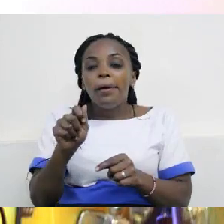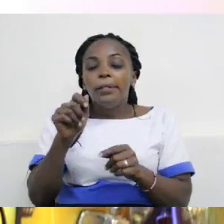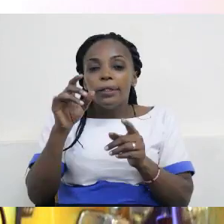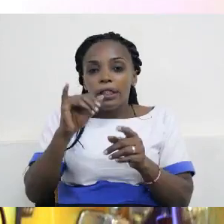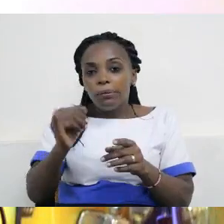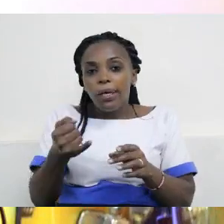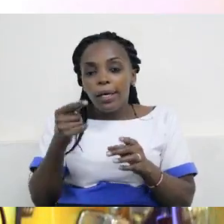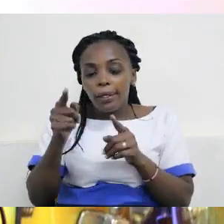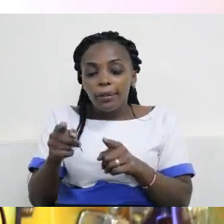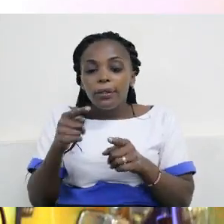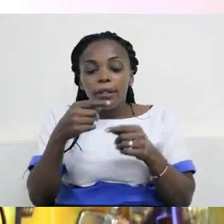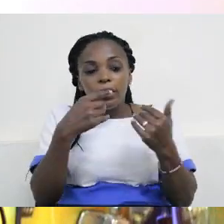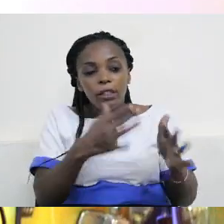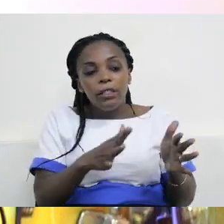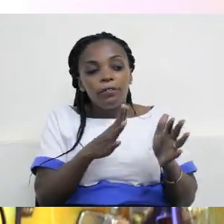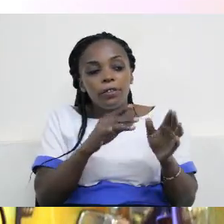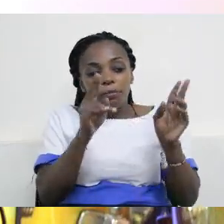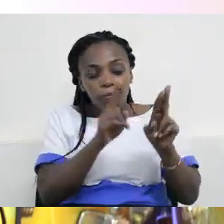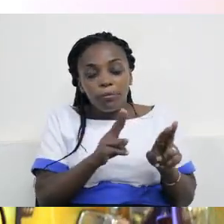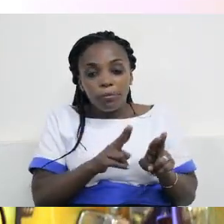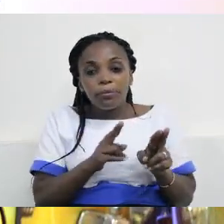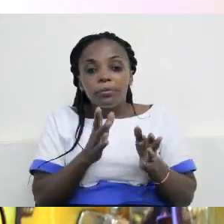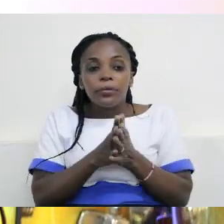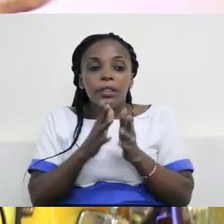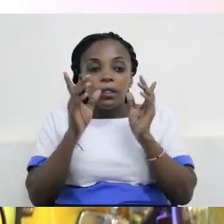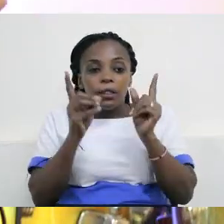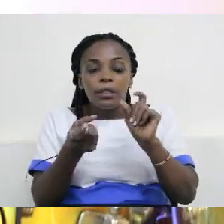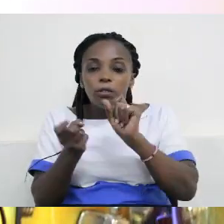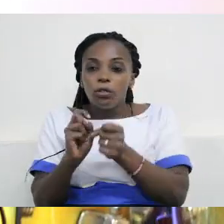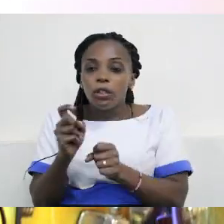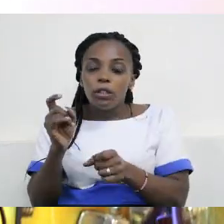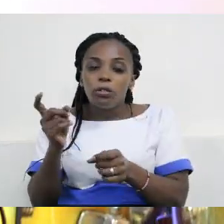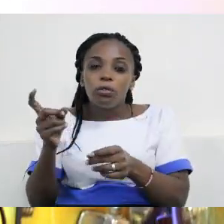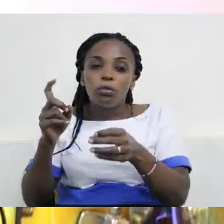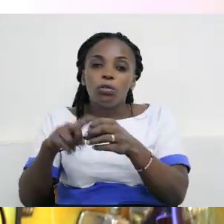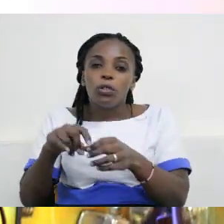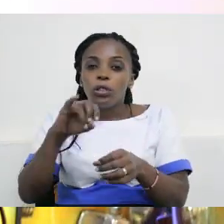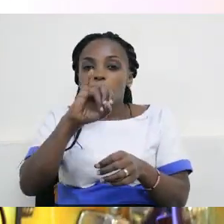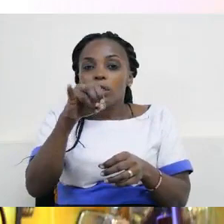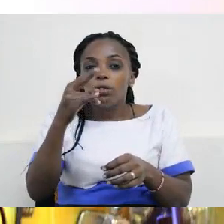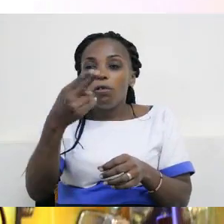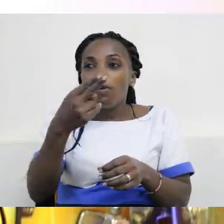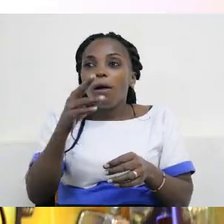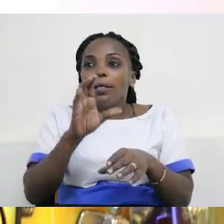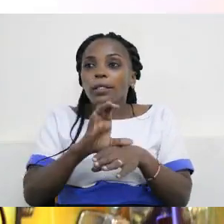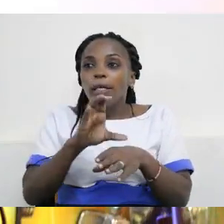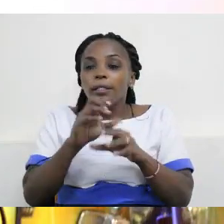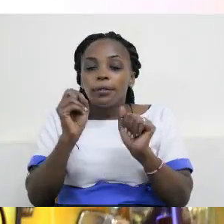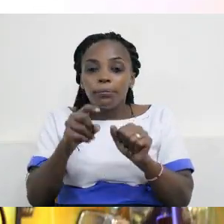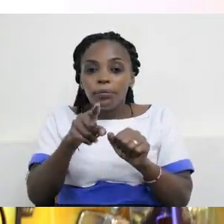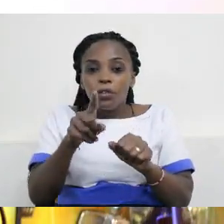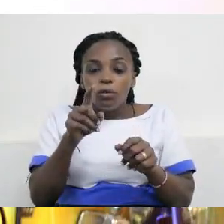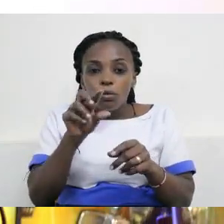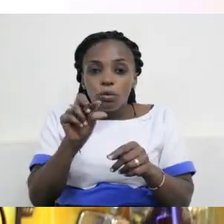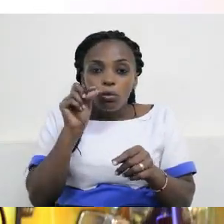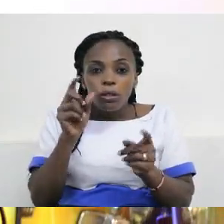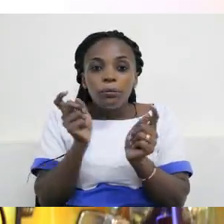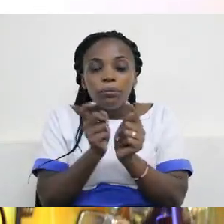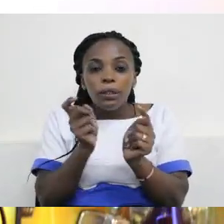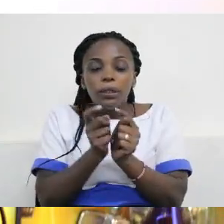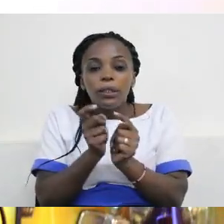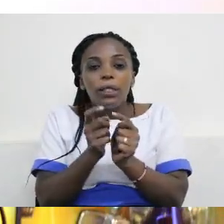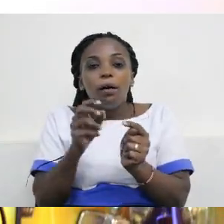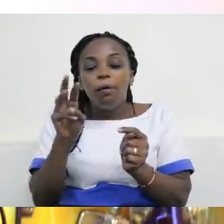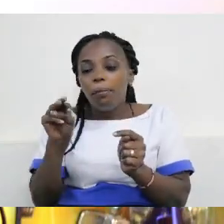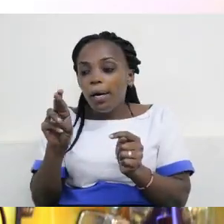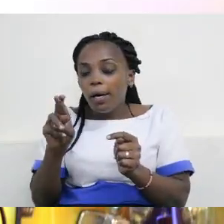left behind her gods and her people and turned to Jehovah. Church, will you choose the bitterness and pain of